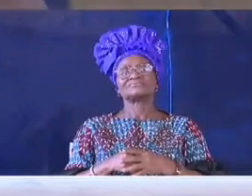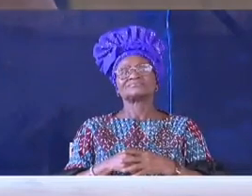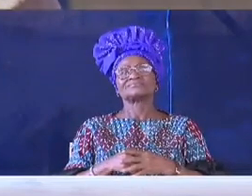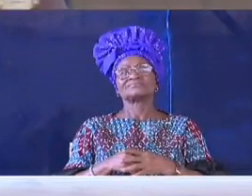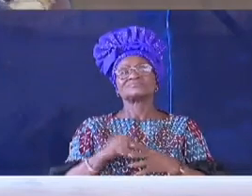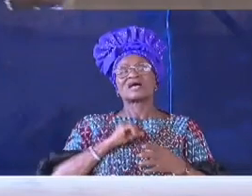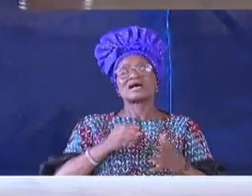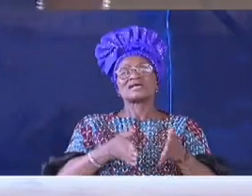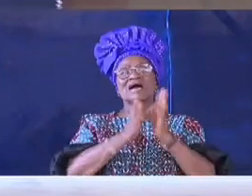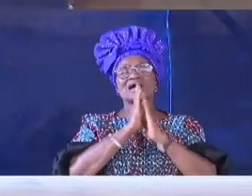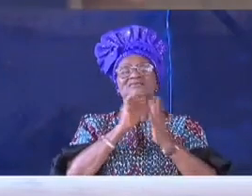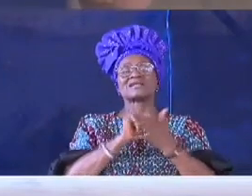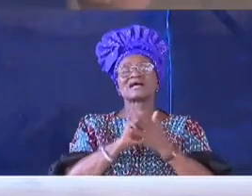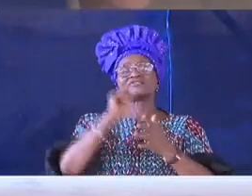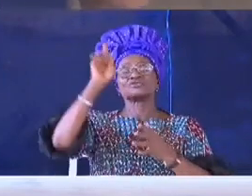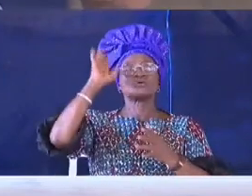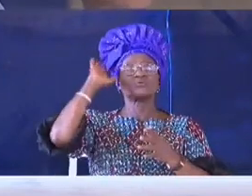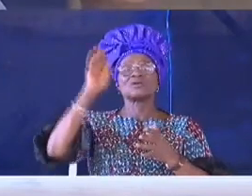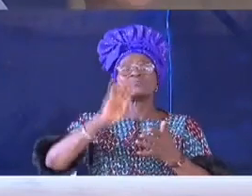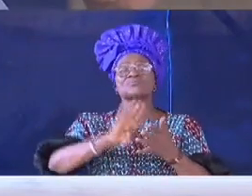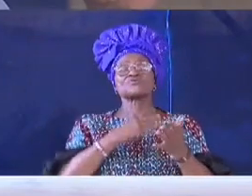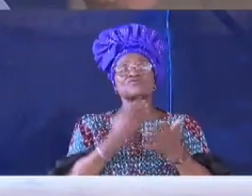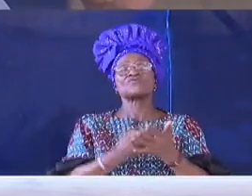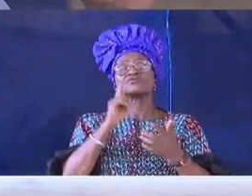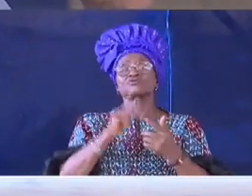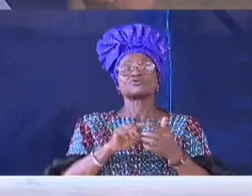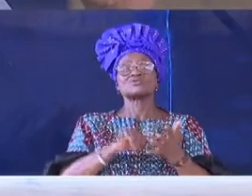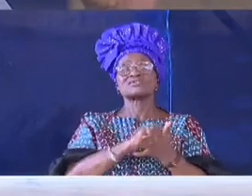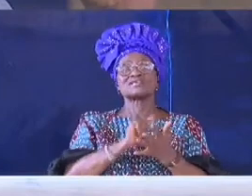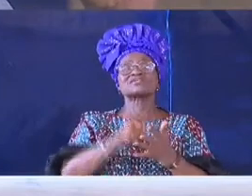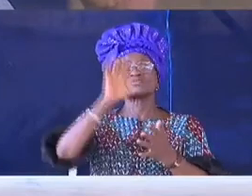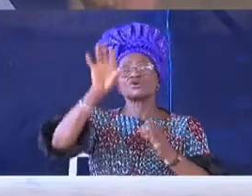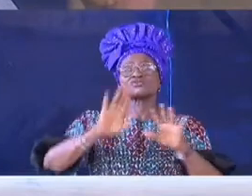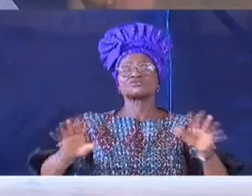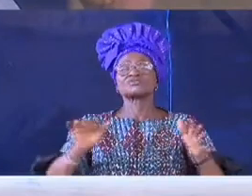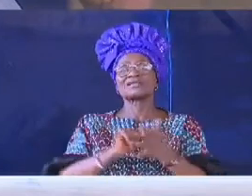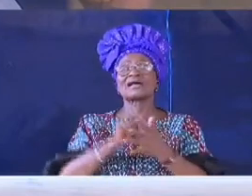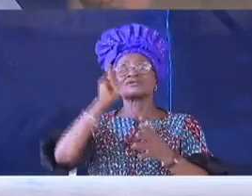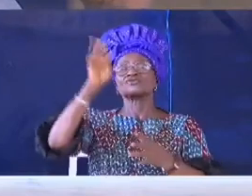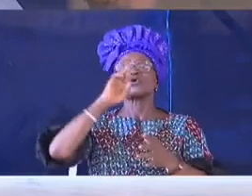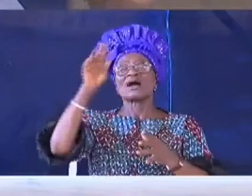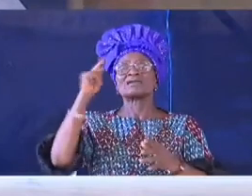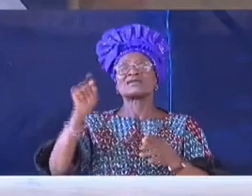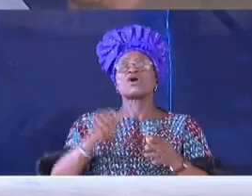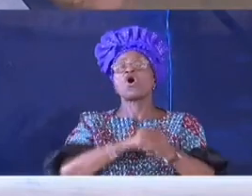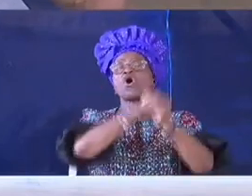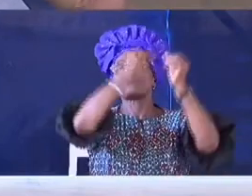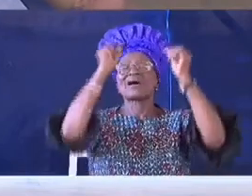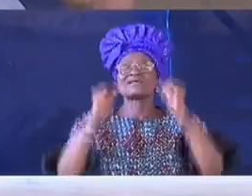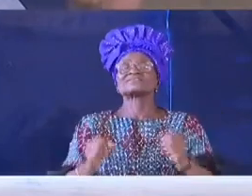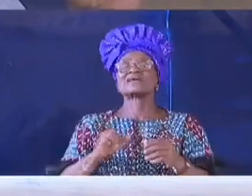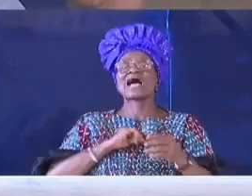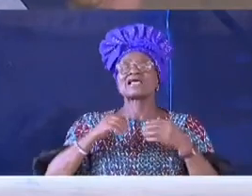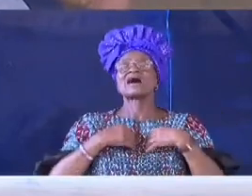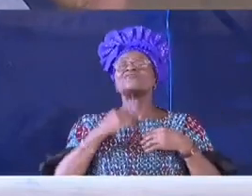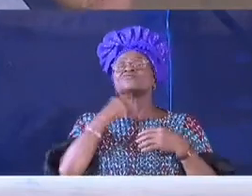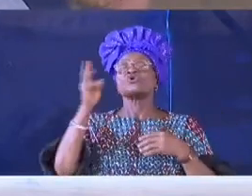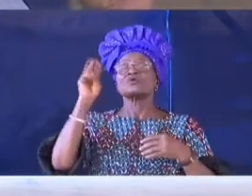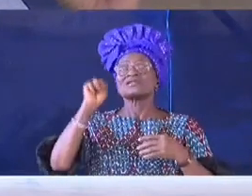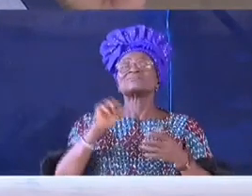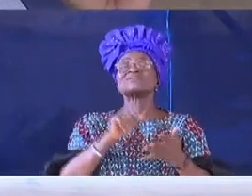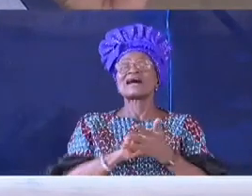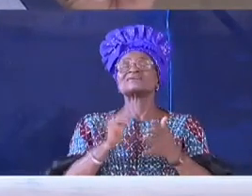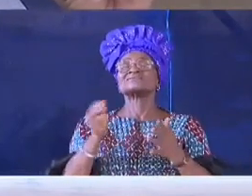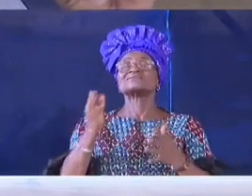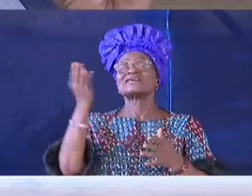I'm asking that you will prove to these your children that you are the Almighty. I have told them that there's nothing too